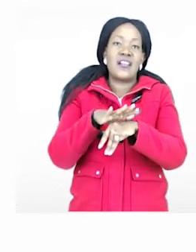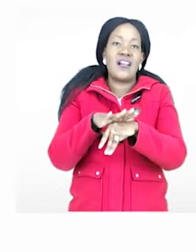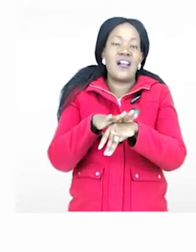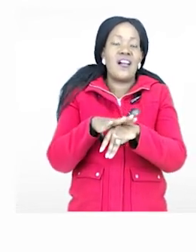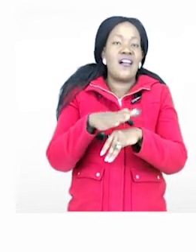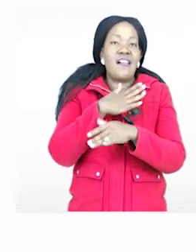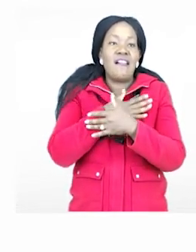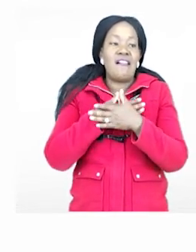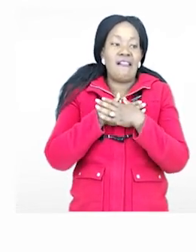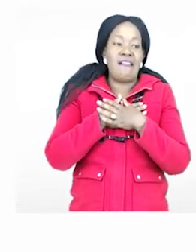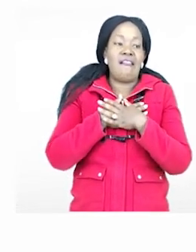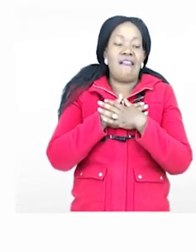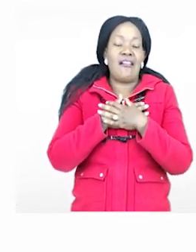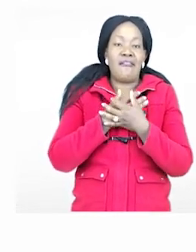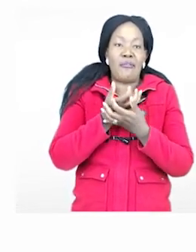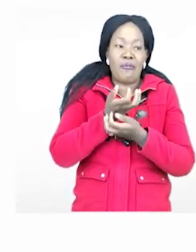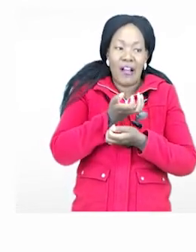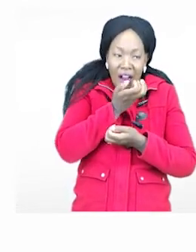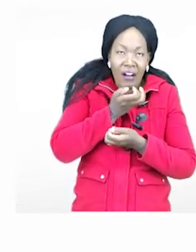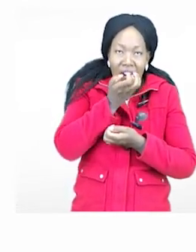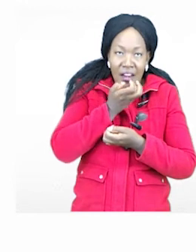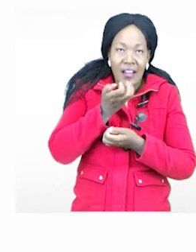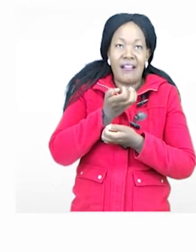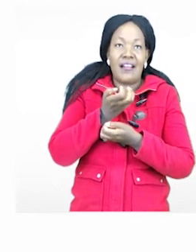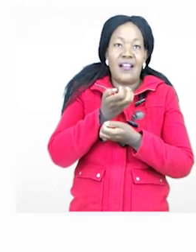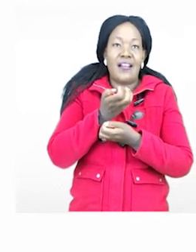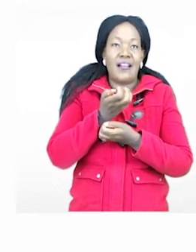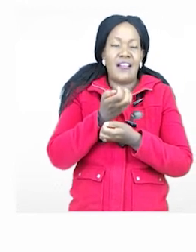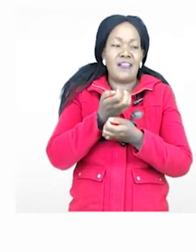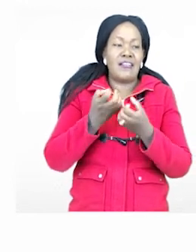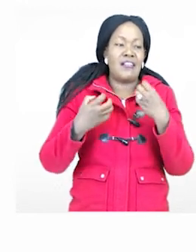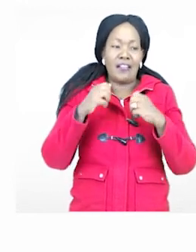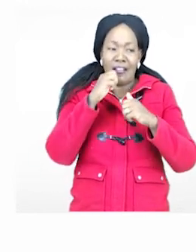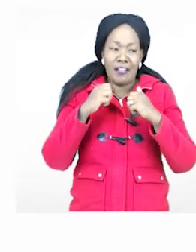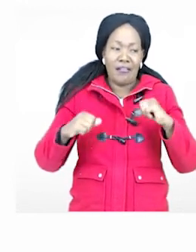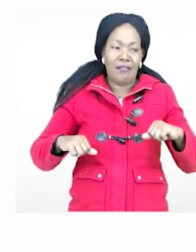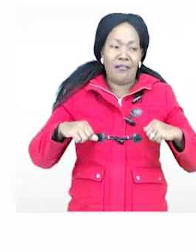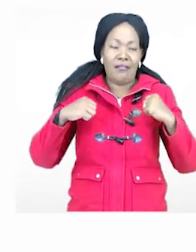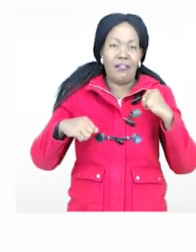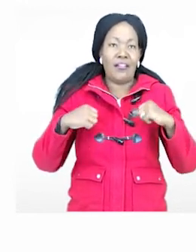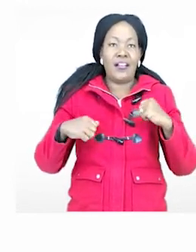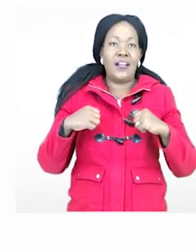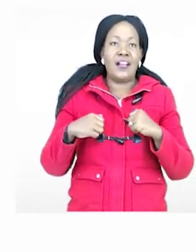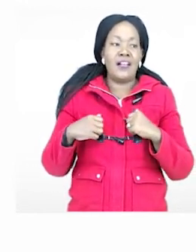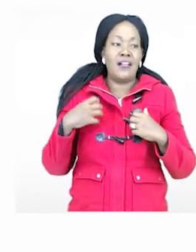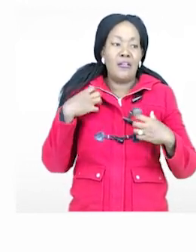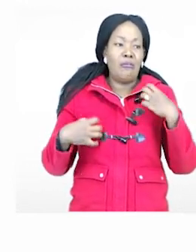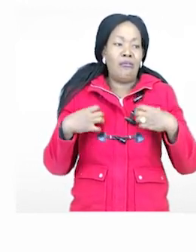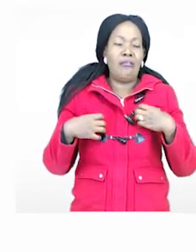different kinds of food. Let's take a look at the baboon. What would the baboon like to eat?